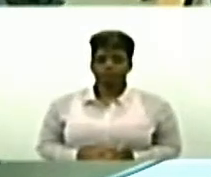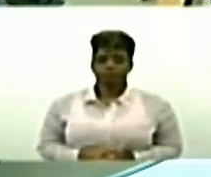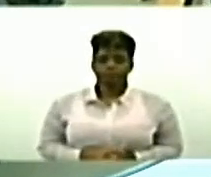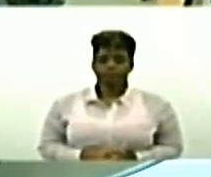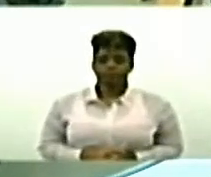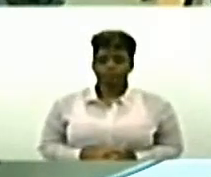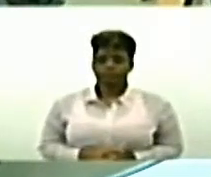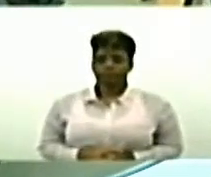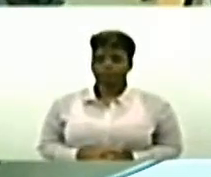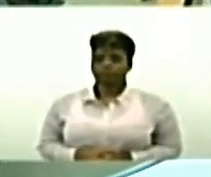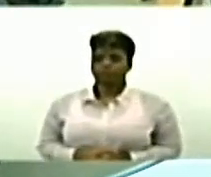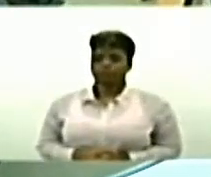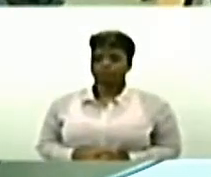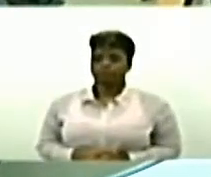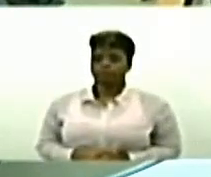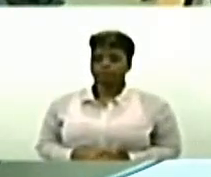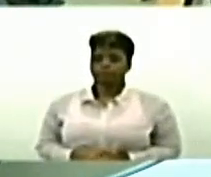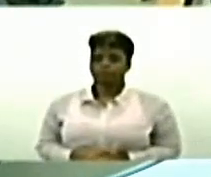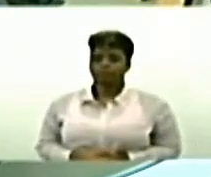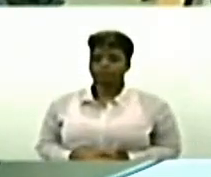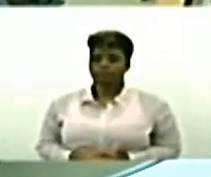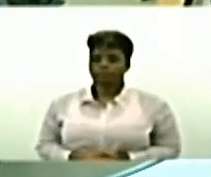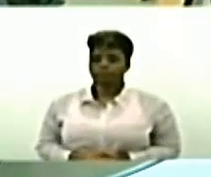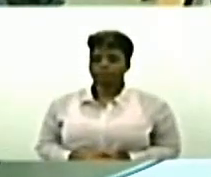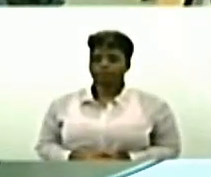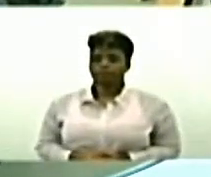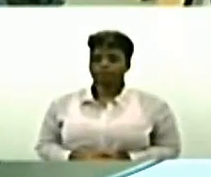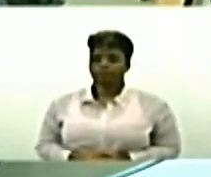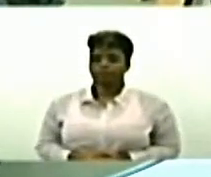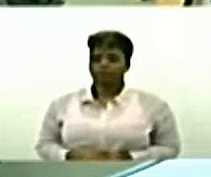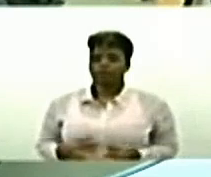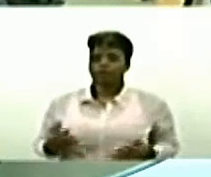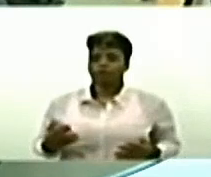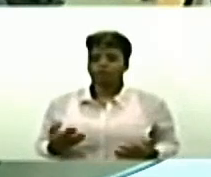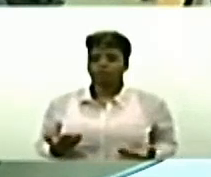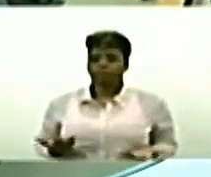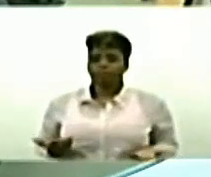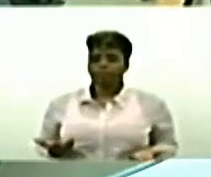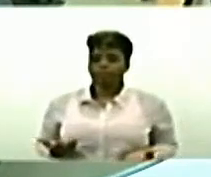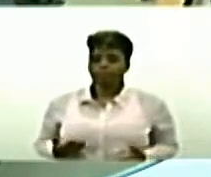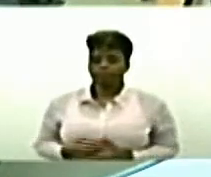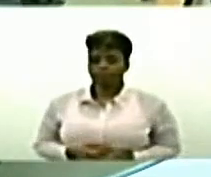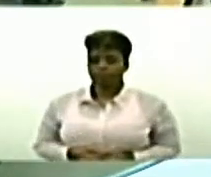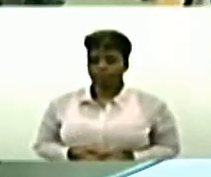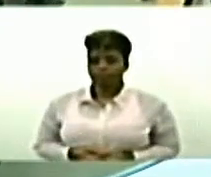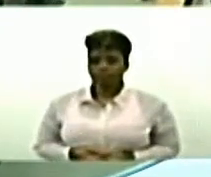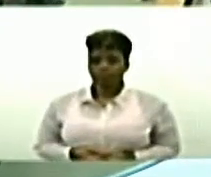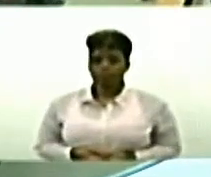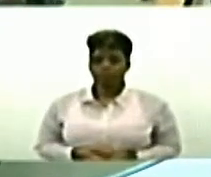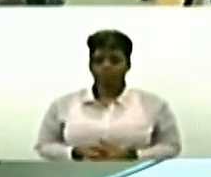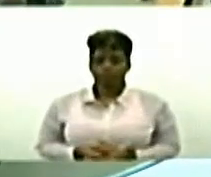It is part of my commitment, that's doing everything up front, That's why I do it.